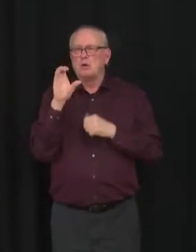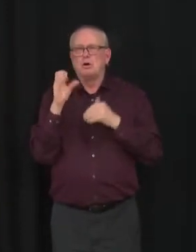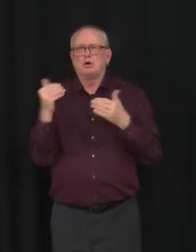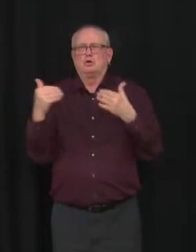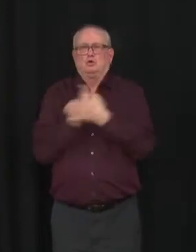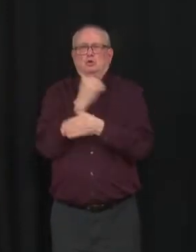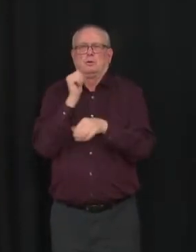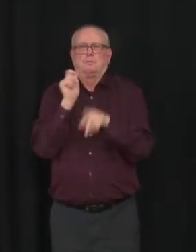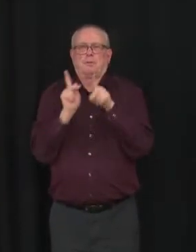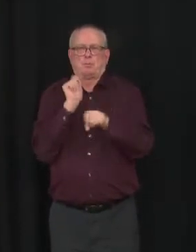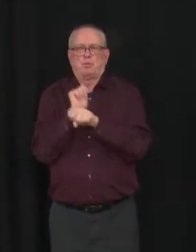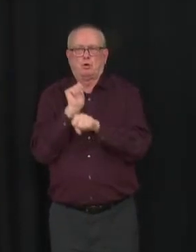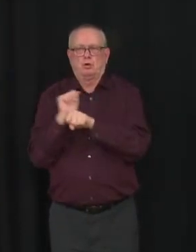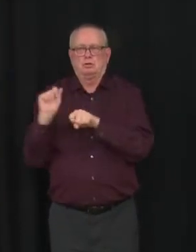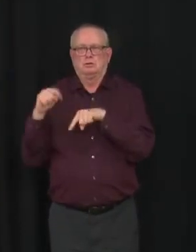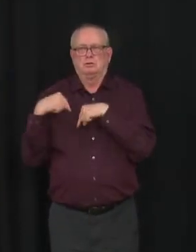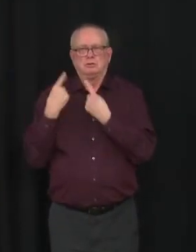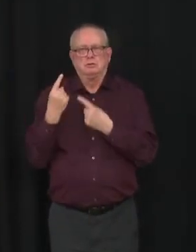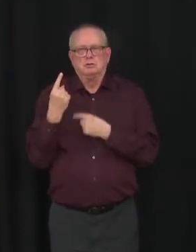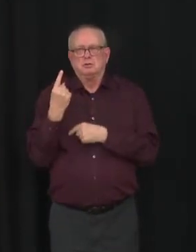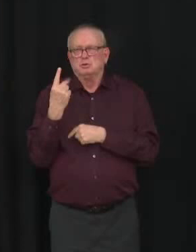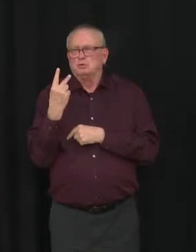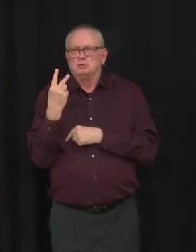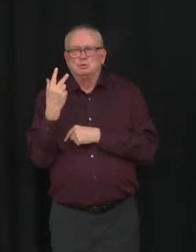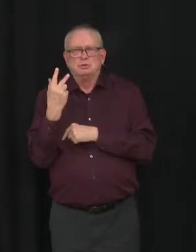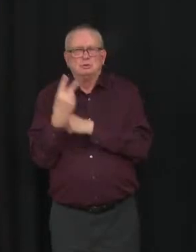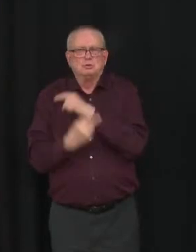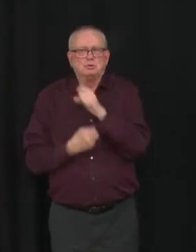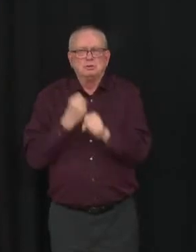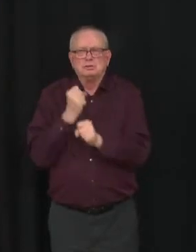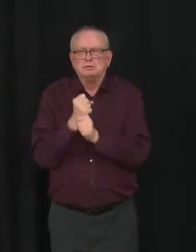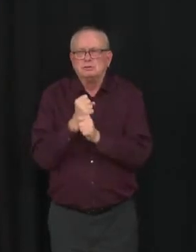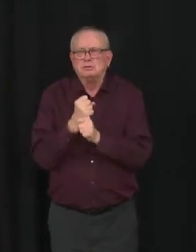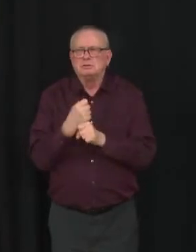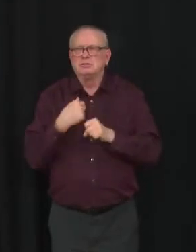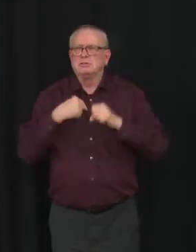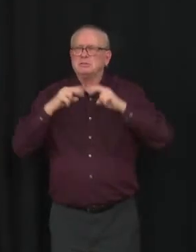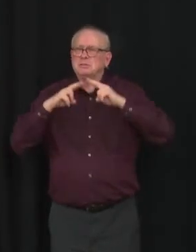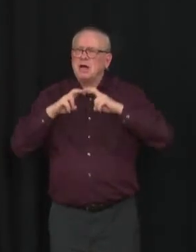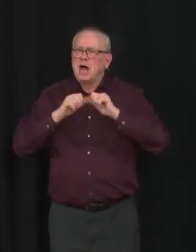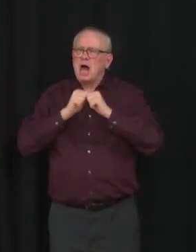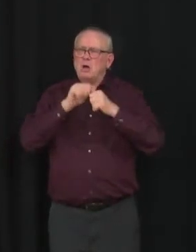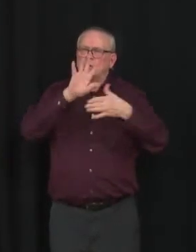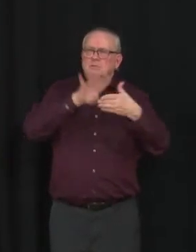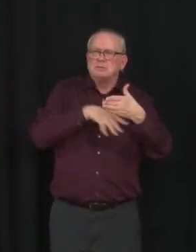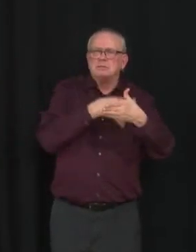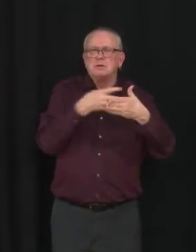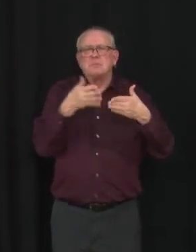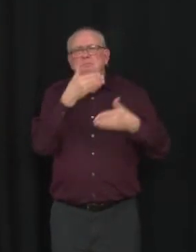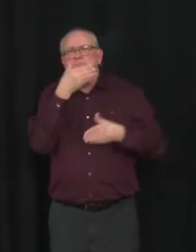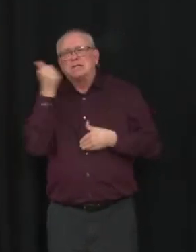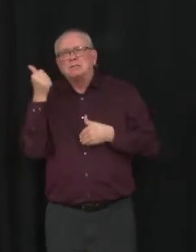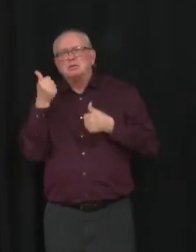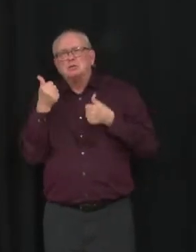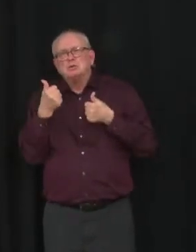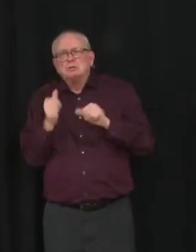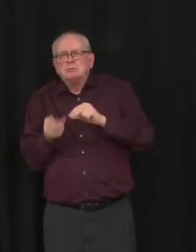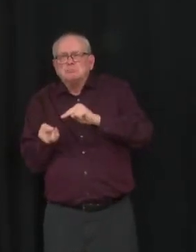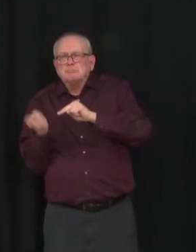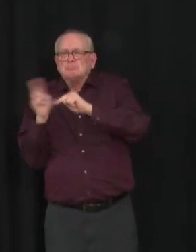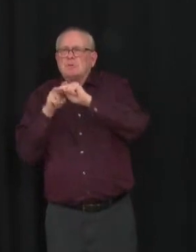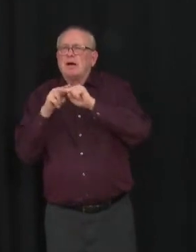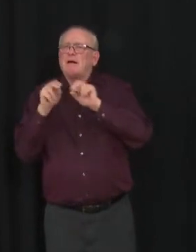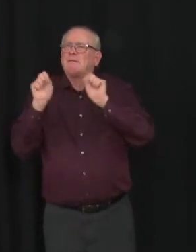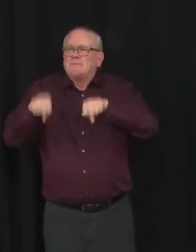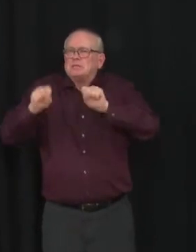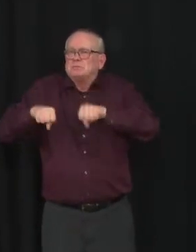last couple of years. We're engaging in terms of reviewing how do we do scheduling and better practices of scheduling to be able to increase the availability. In